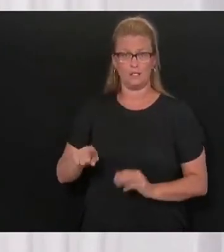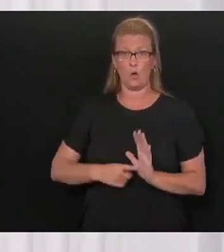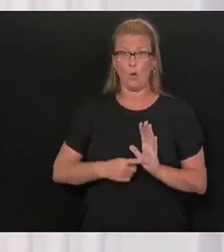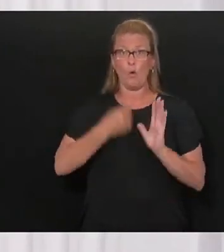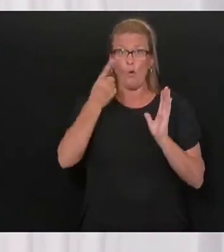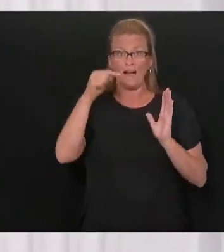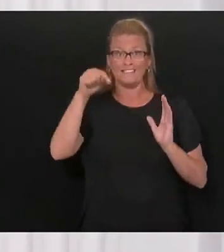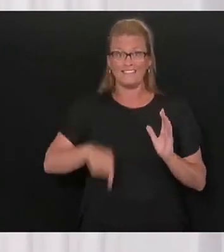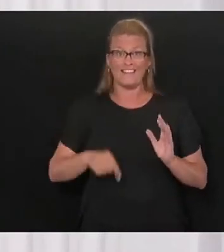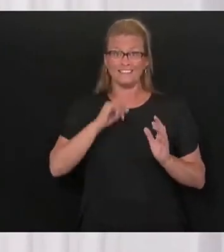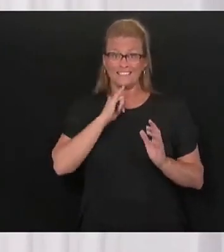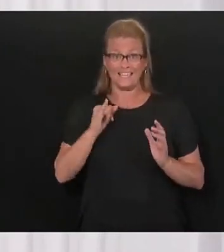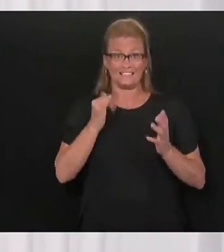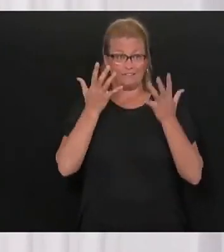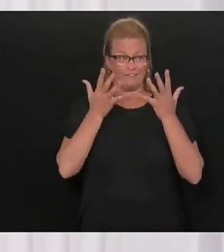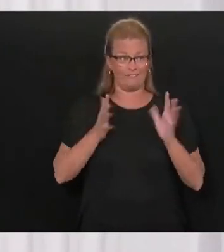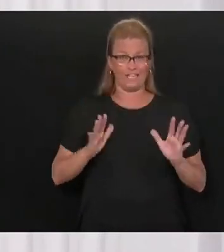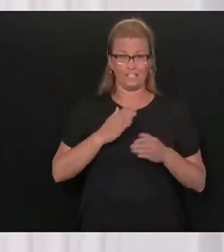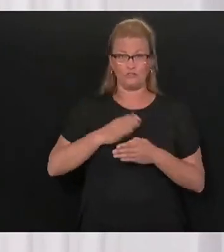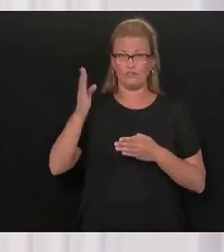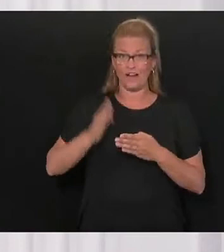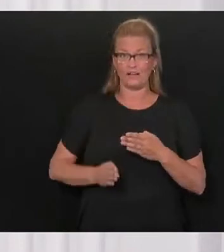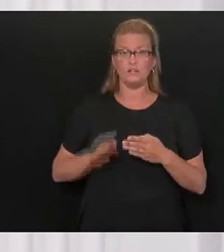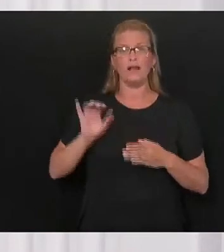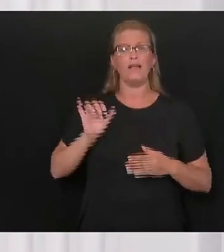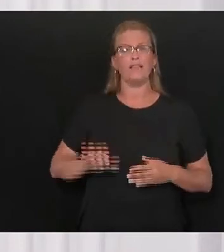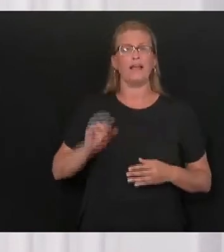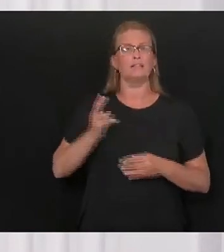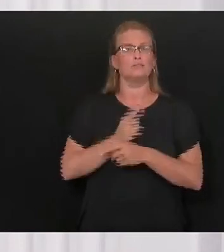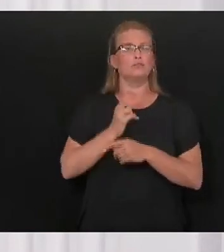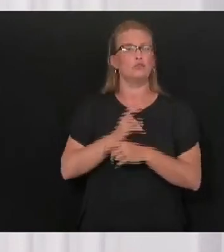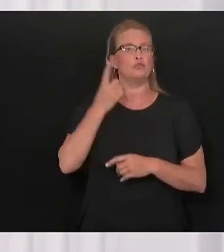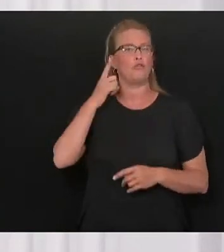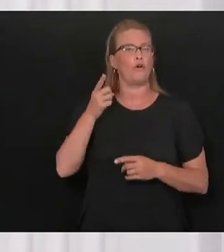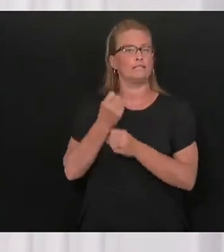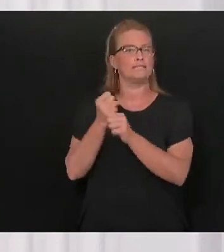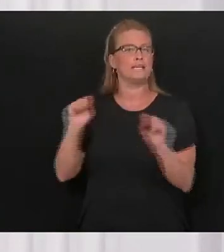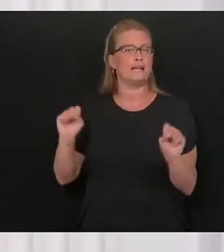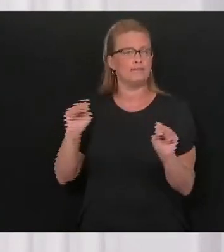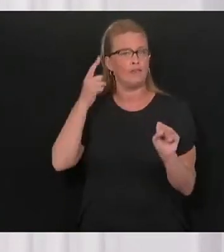use to maybe rethink what it's safe or they need to put further restrictions in place.